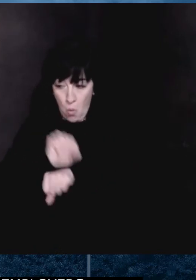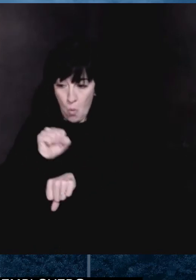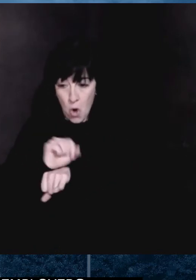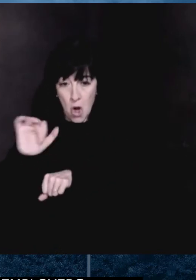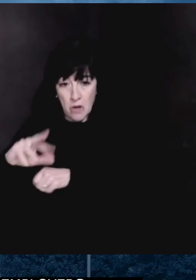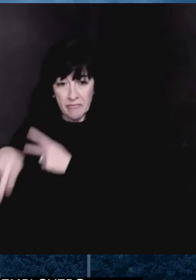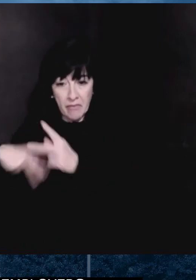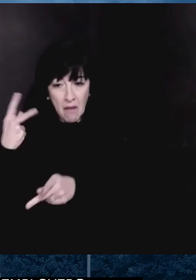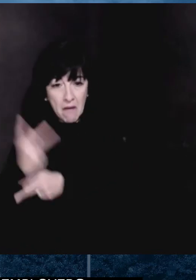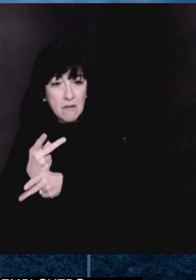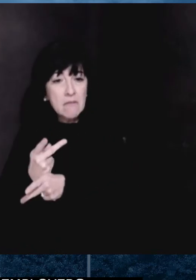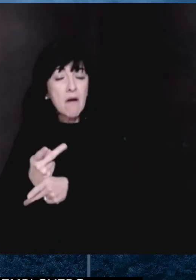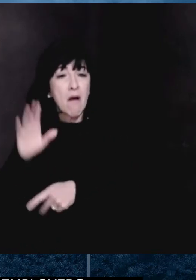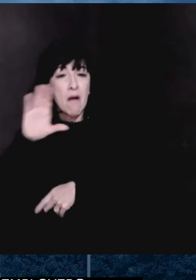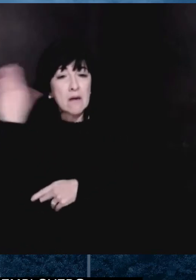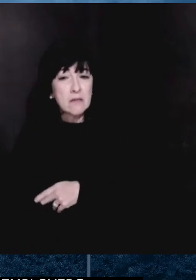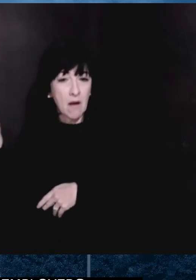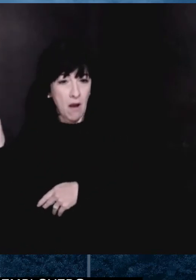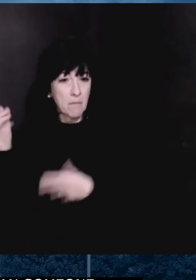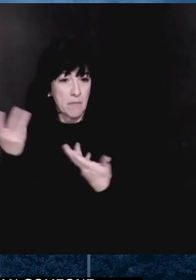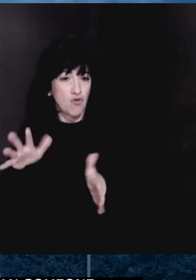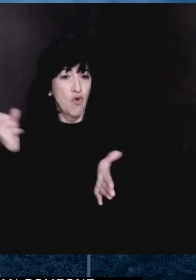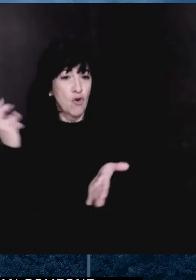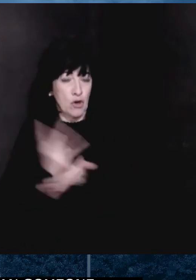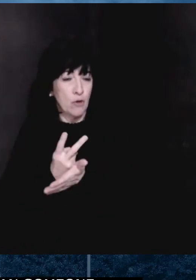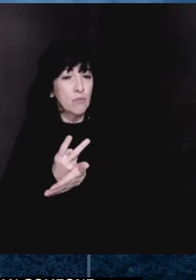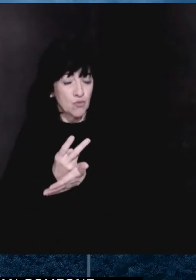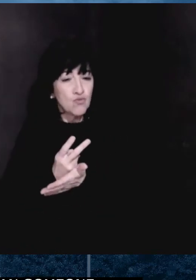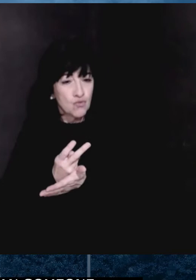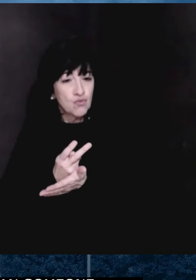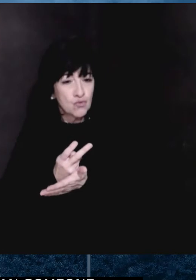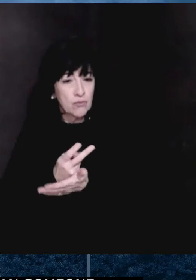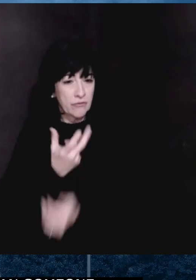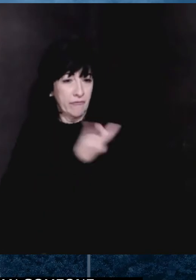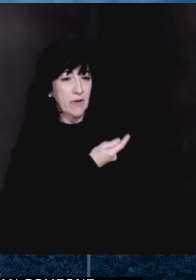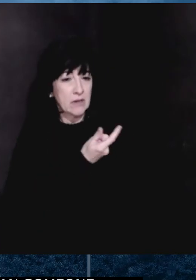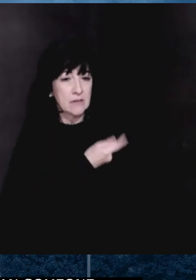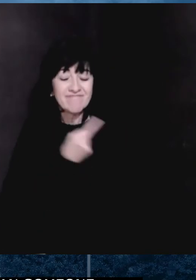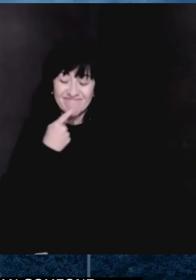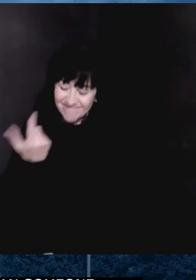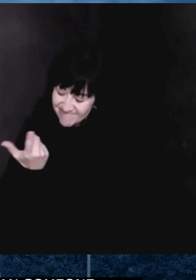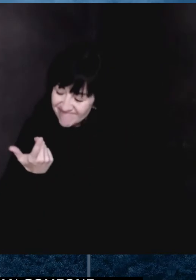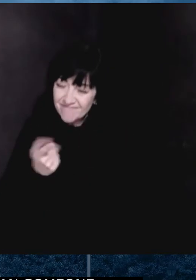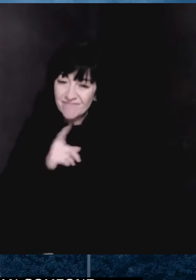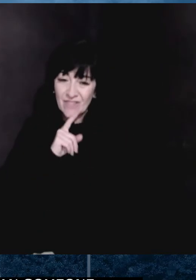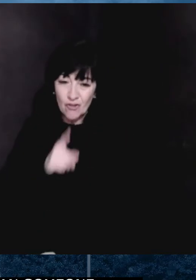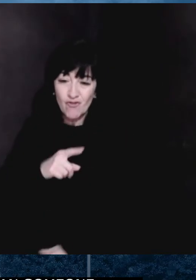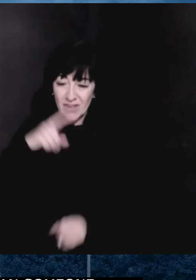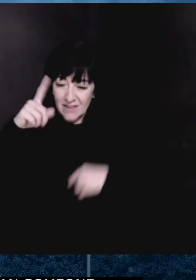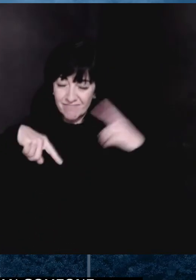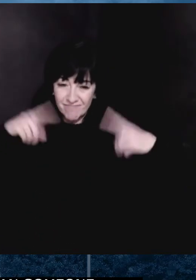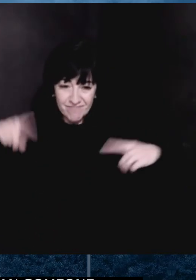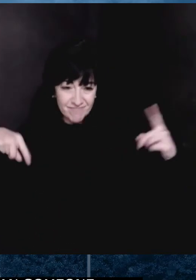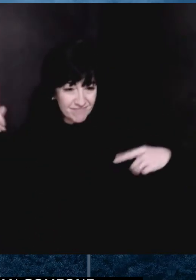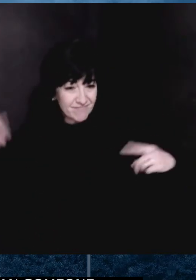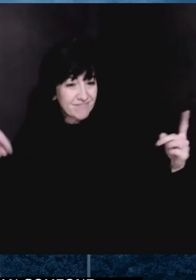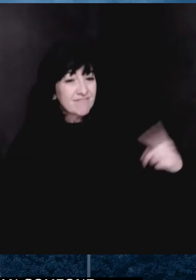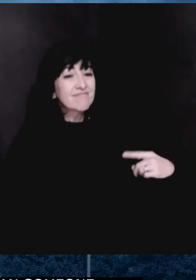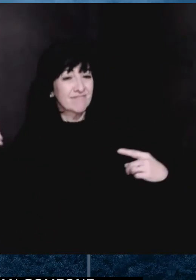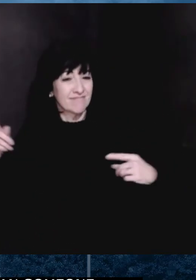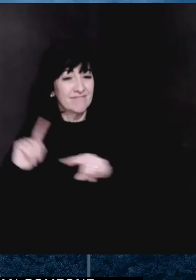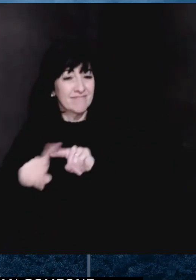and they've been approved to get the vaccine? Yeah, so there's such a variety of different employer types out there. So there's going